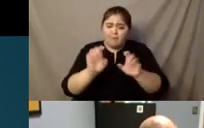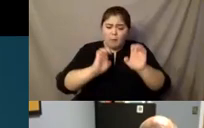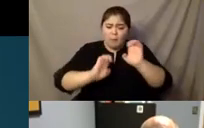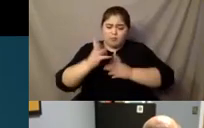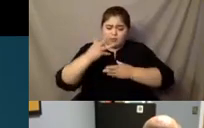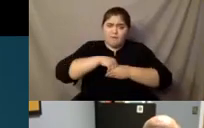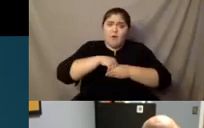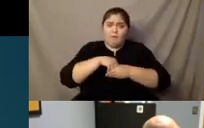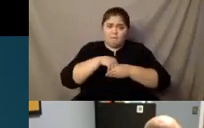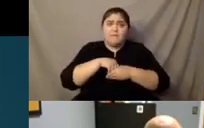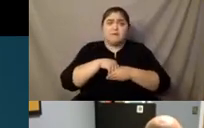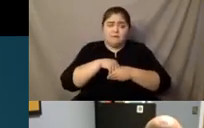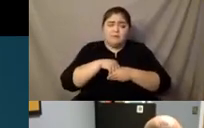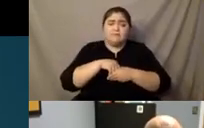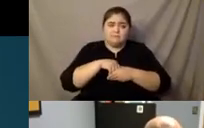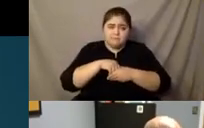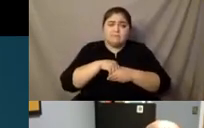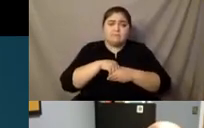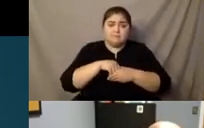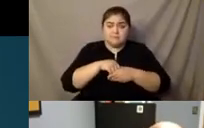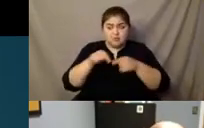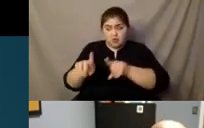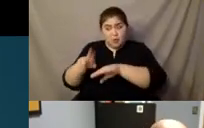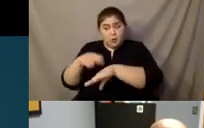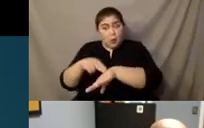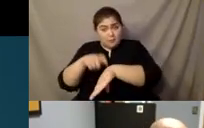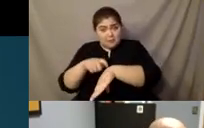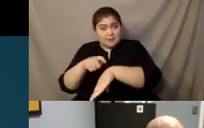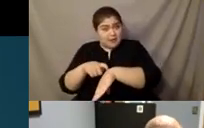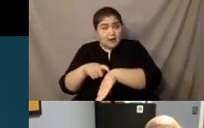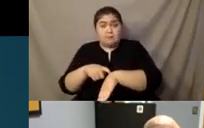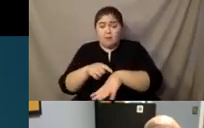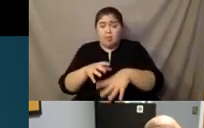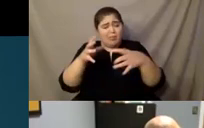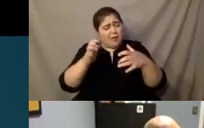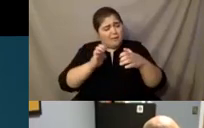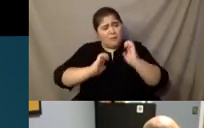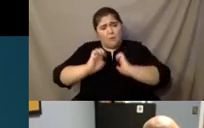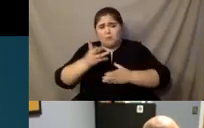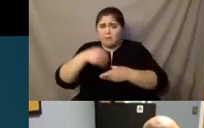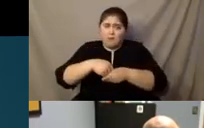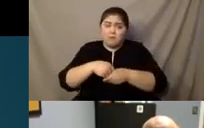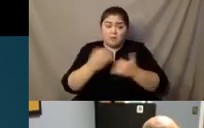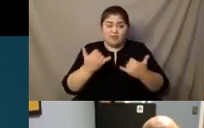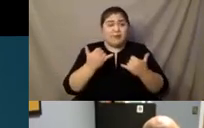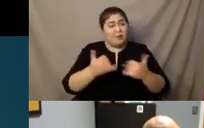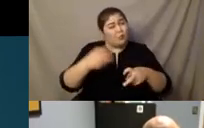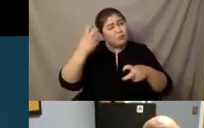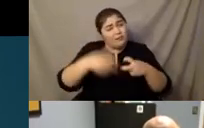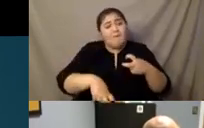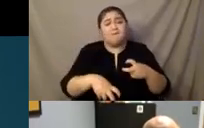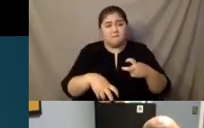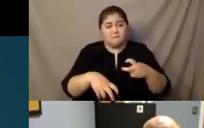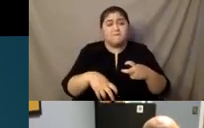considerations that go into play, even in normal times in a domestic case. And it's very difficult